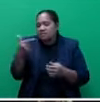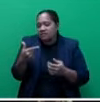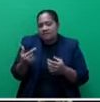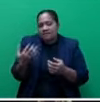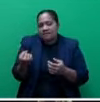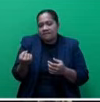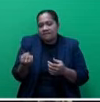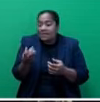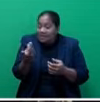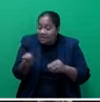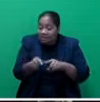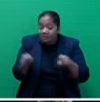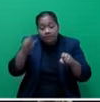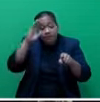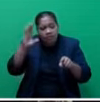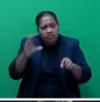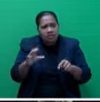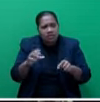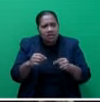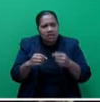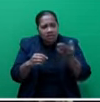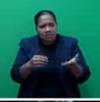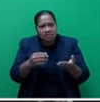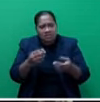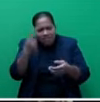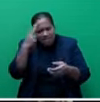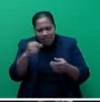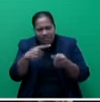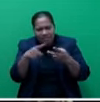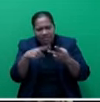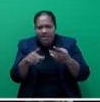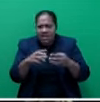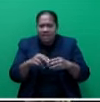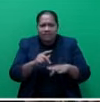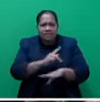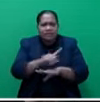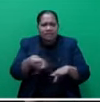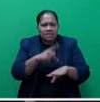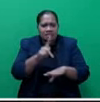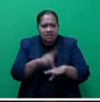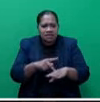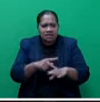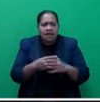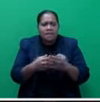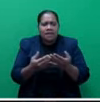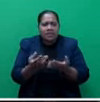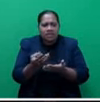countries, I think she was naming, and she is right, countries like Philippines, countries like Malaysia,